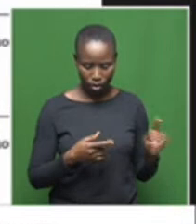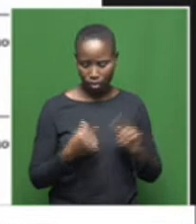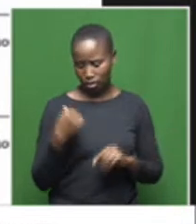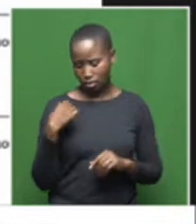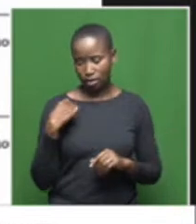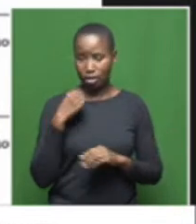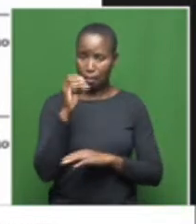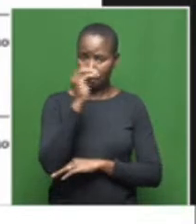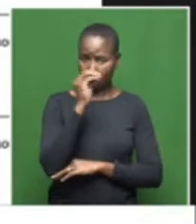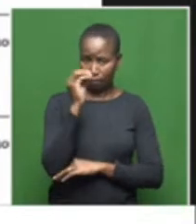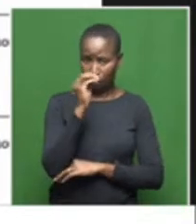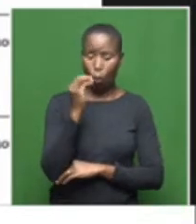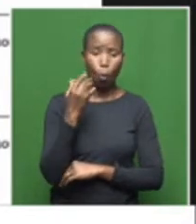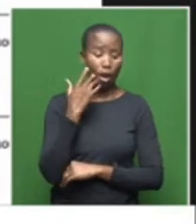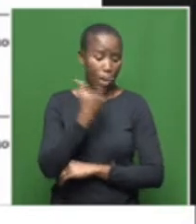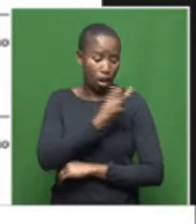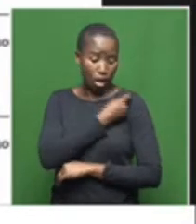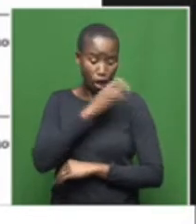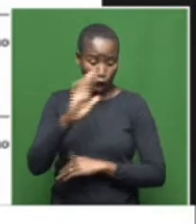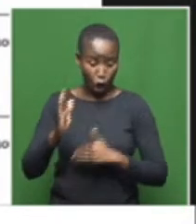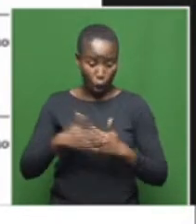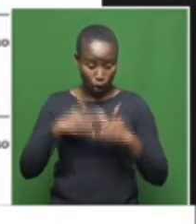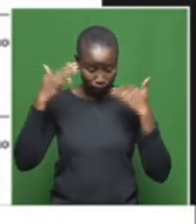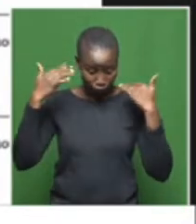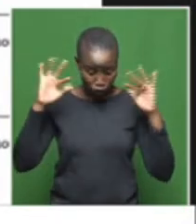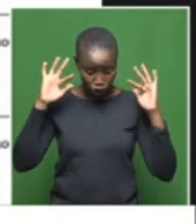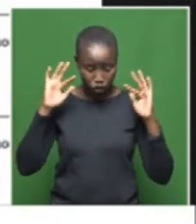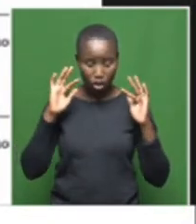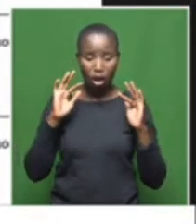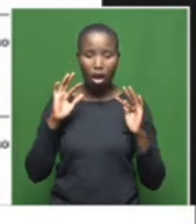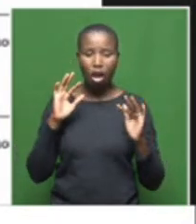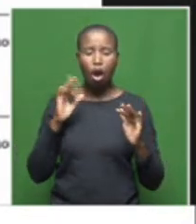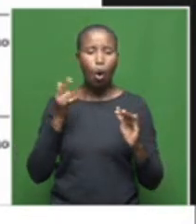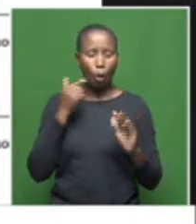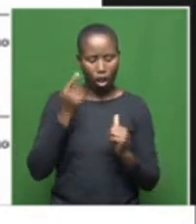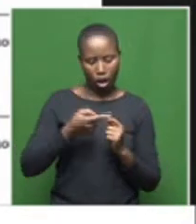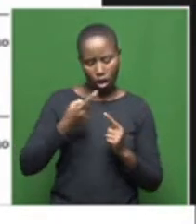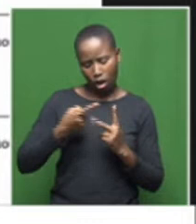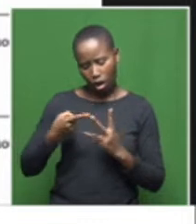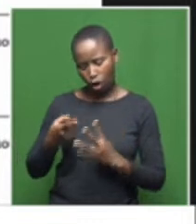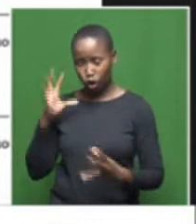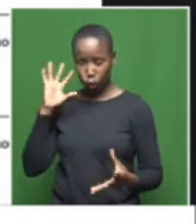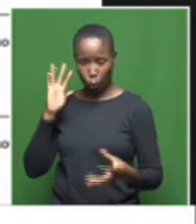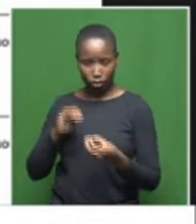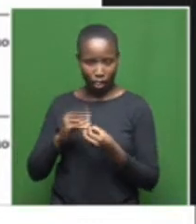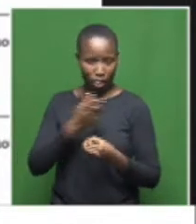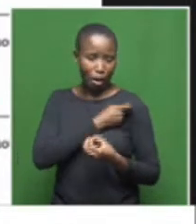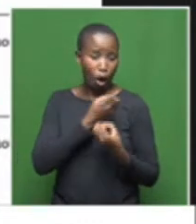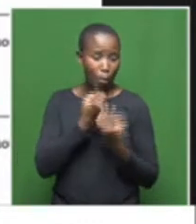the vaccination stations closed, the total doses administered stood at